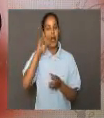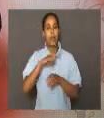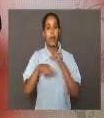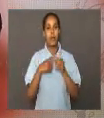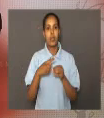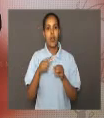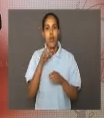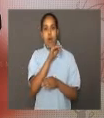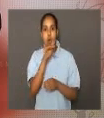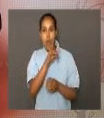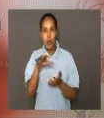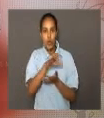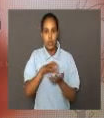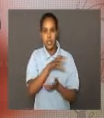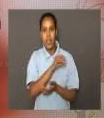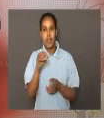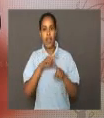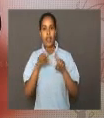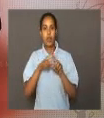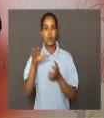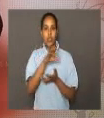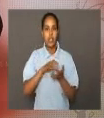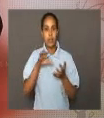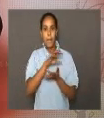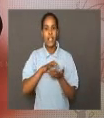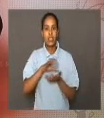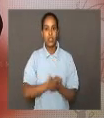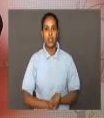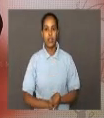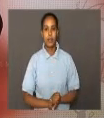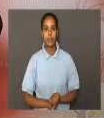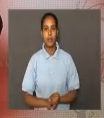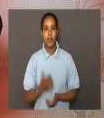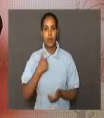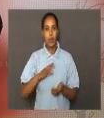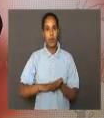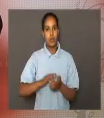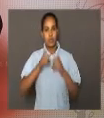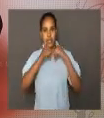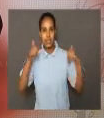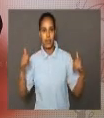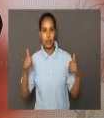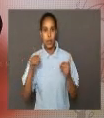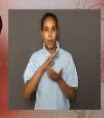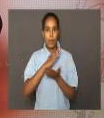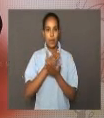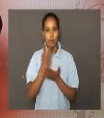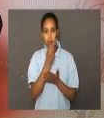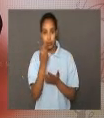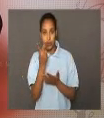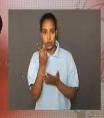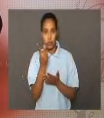about homogeneous and heterogeneous mixtures. We will distinguish between these